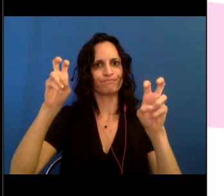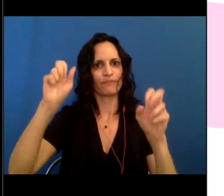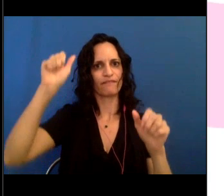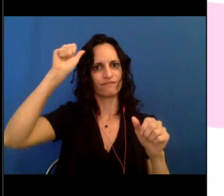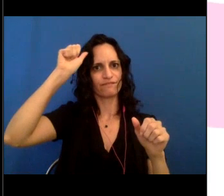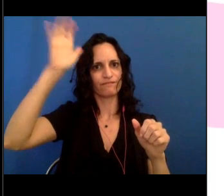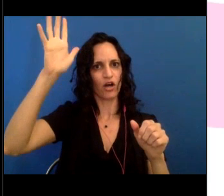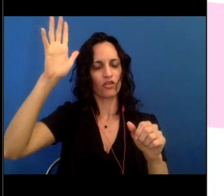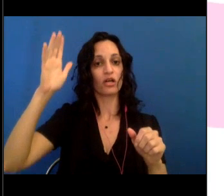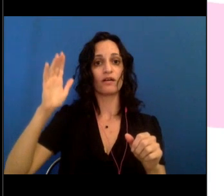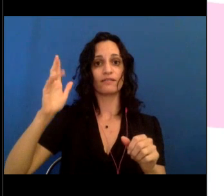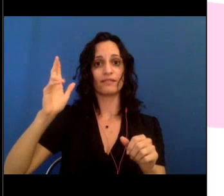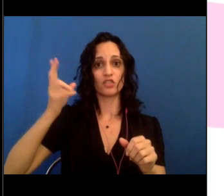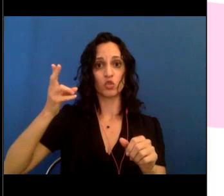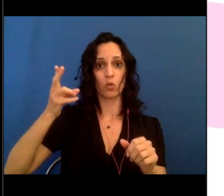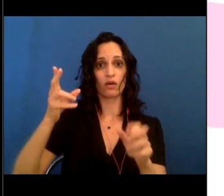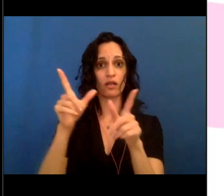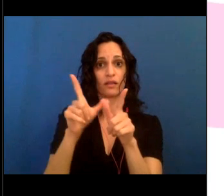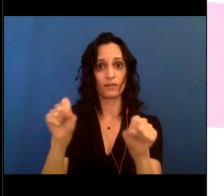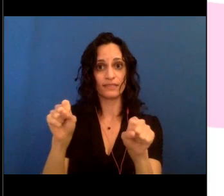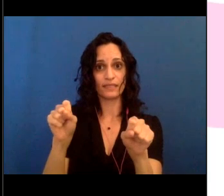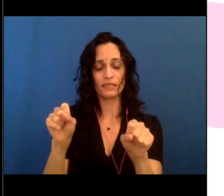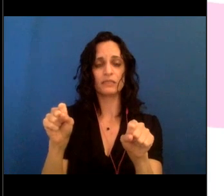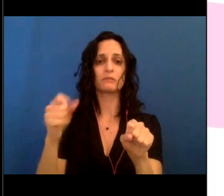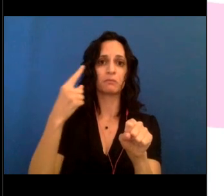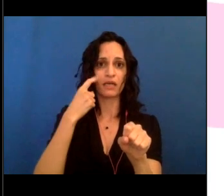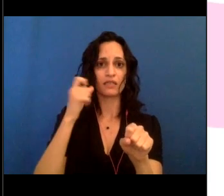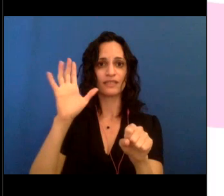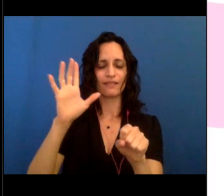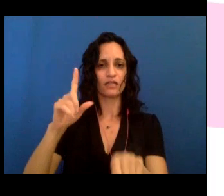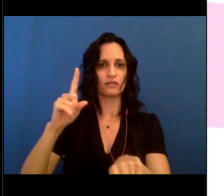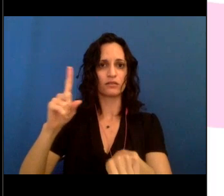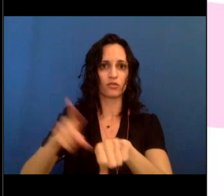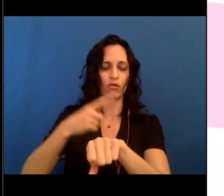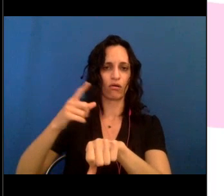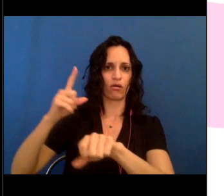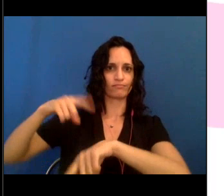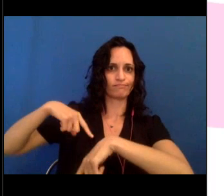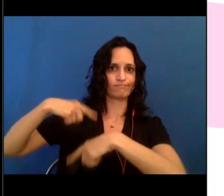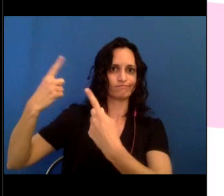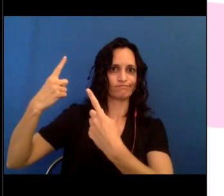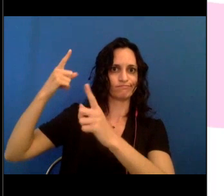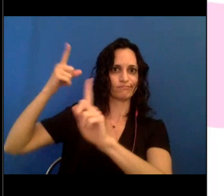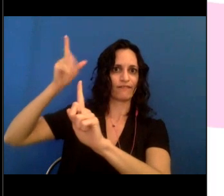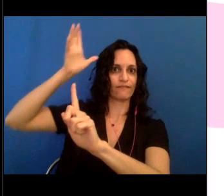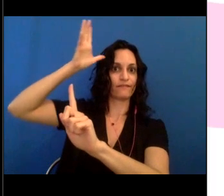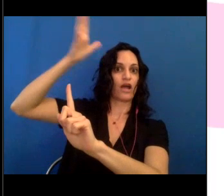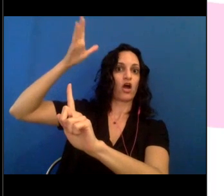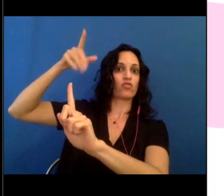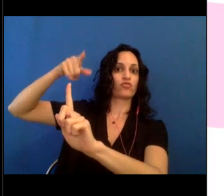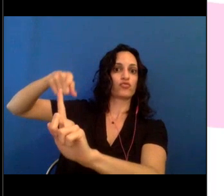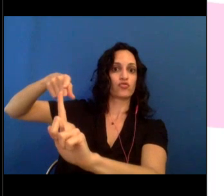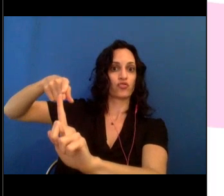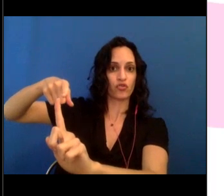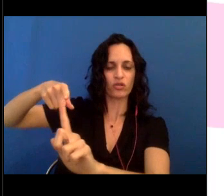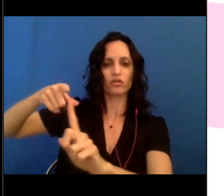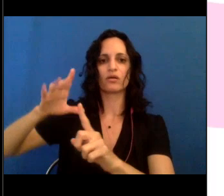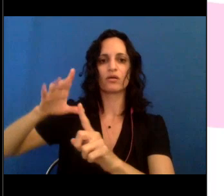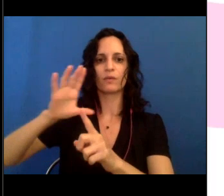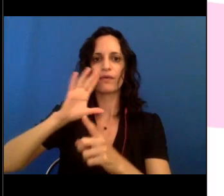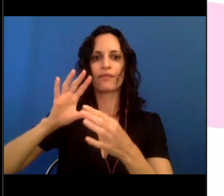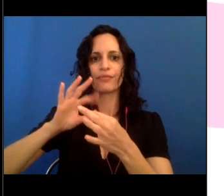standing in the field, I'm going to go back to some of the ideas that he had, but also as spoken through his students